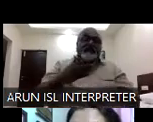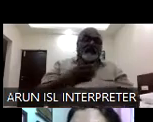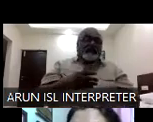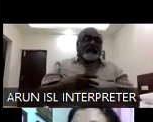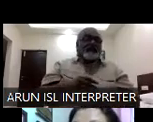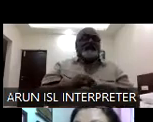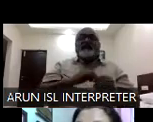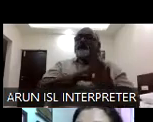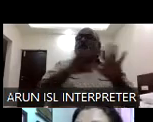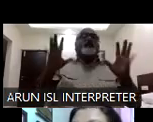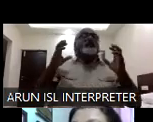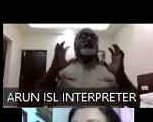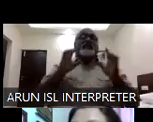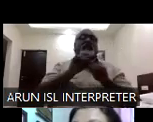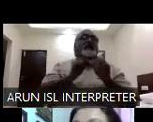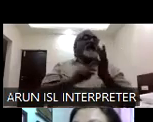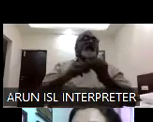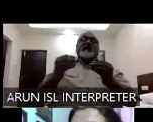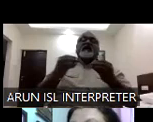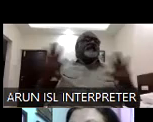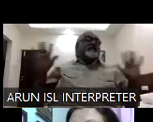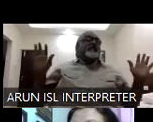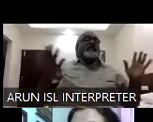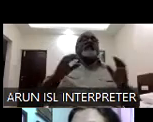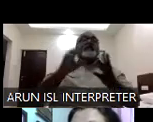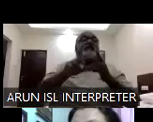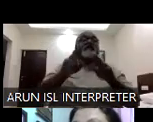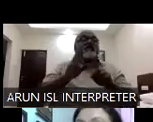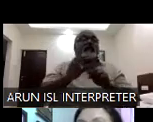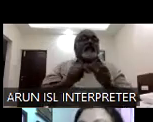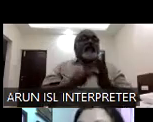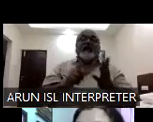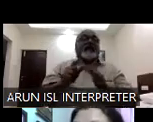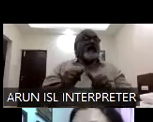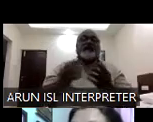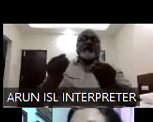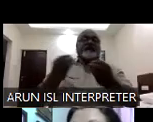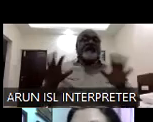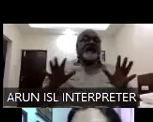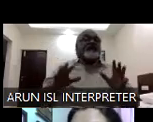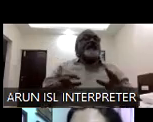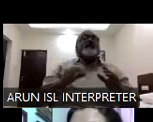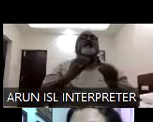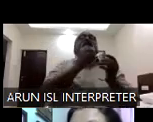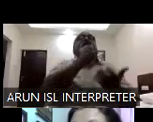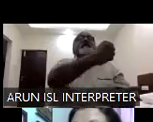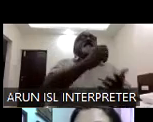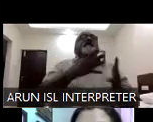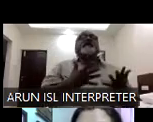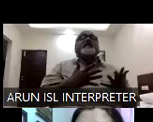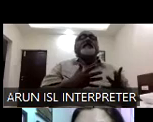this data. If the data is not there, the budget is not there. The budget is not there, there is no